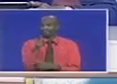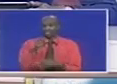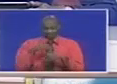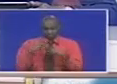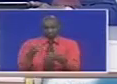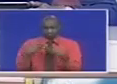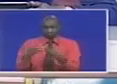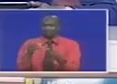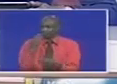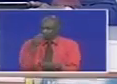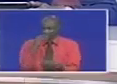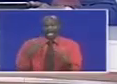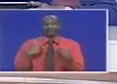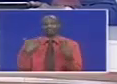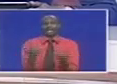of relief food.